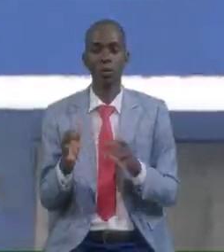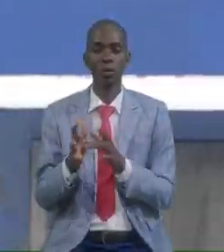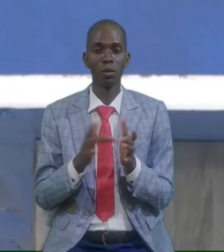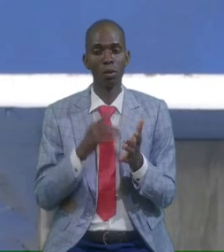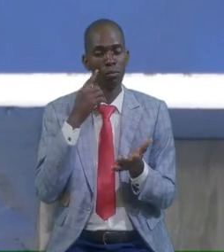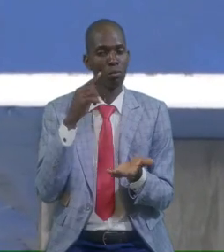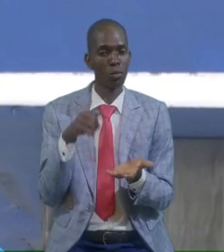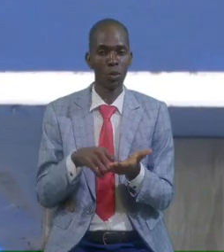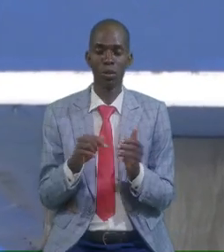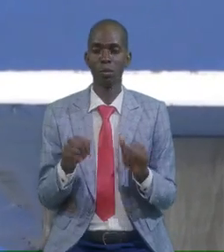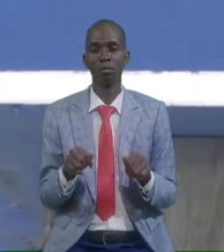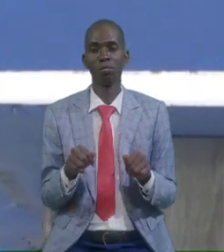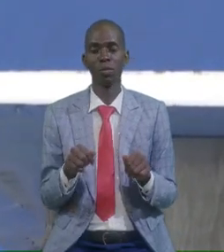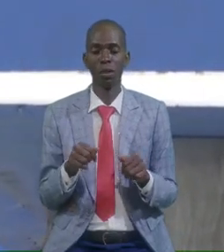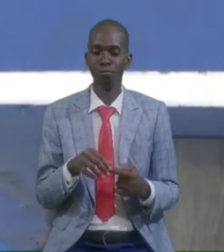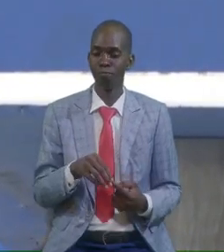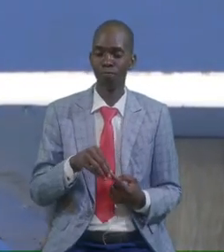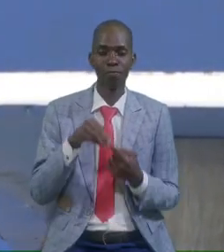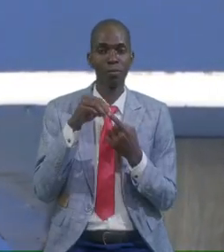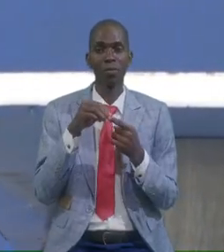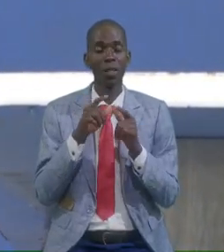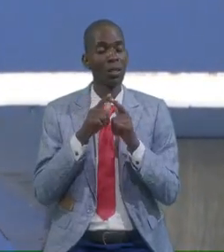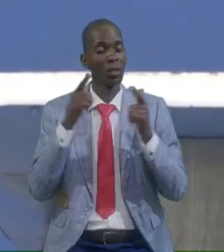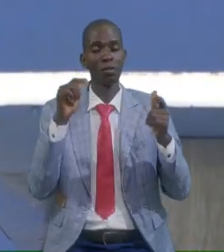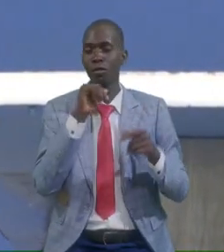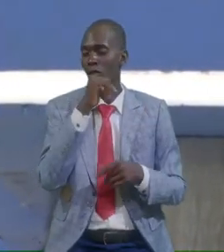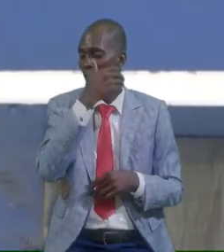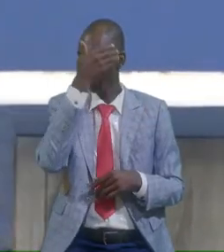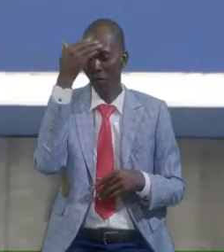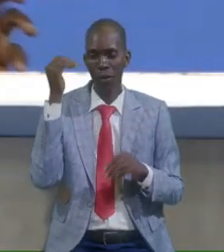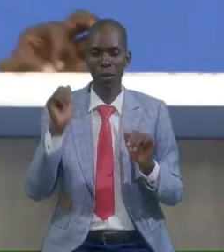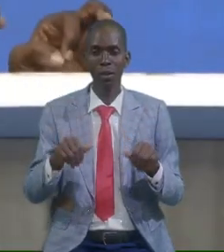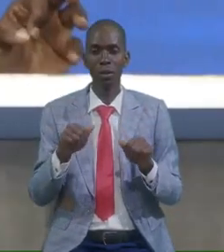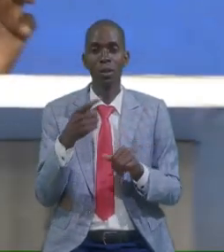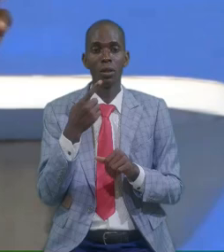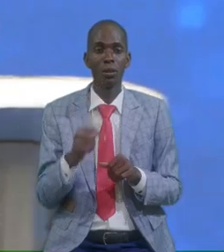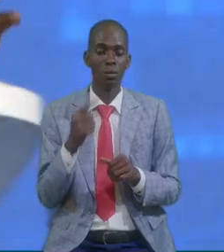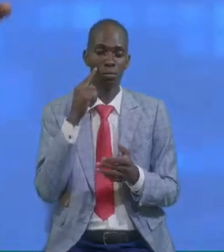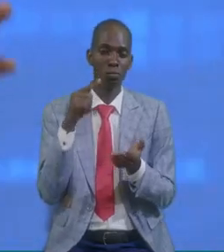Notable, spectacular, unforgettable, the notable